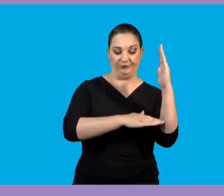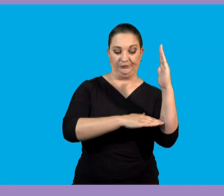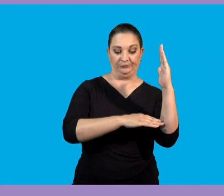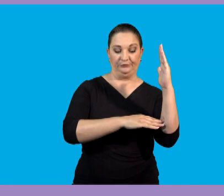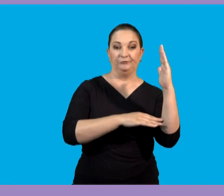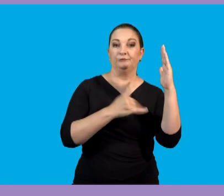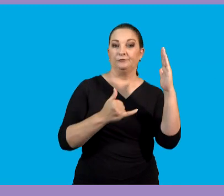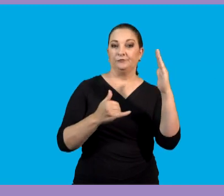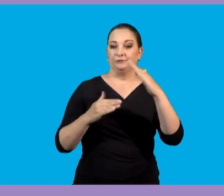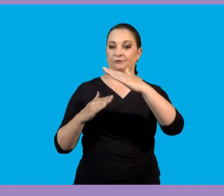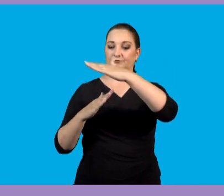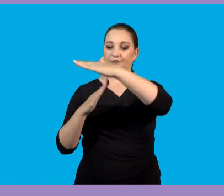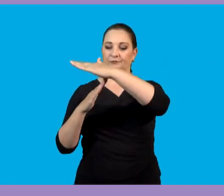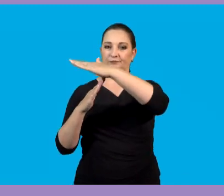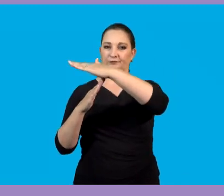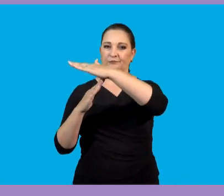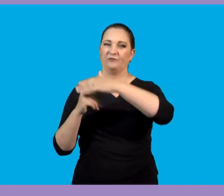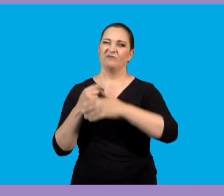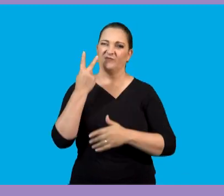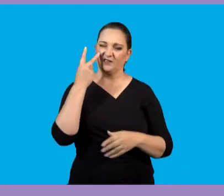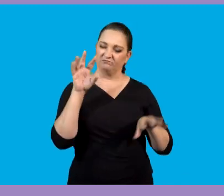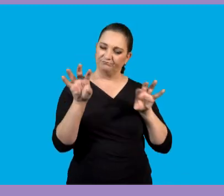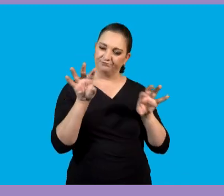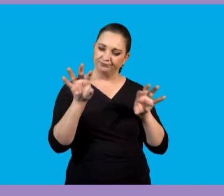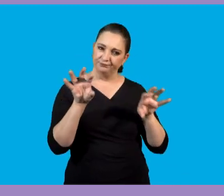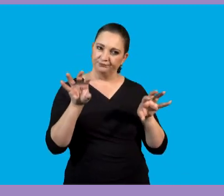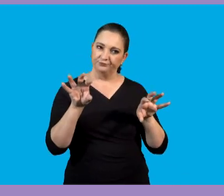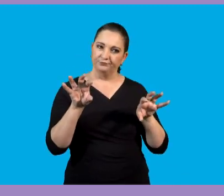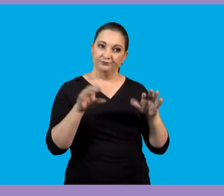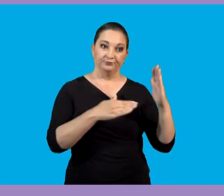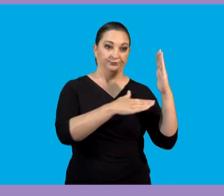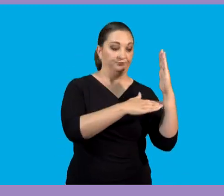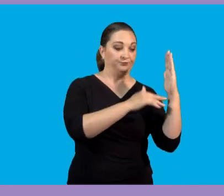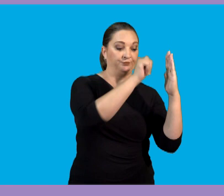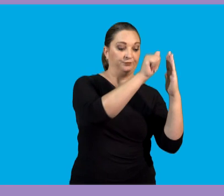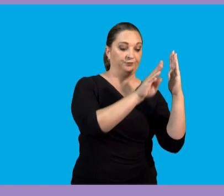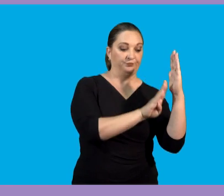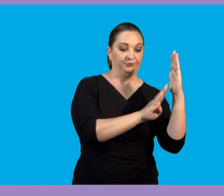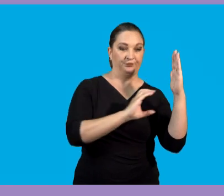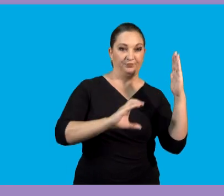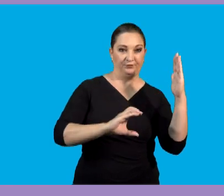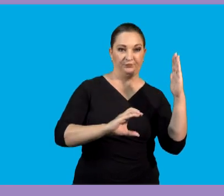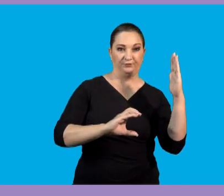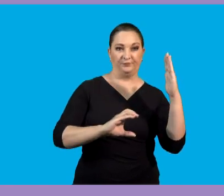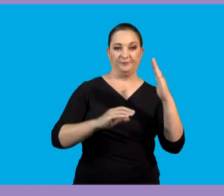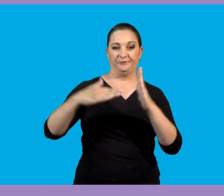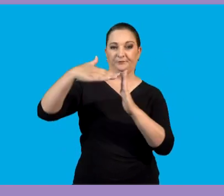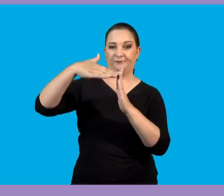and another side. Now, when we look at these two triangles that we've been given here, that is triangle ABC and